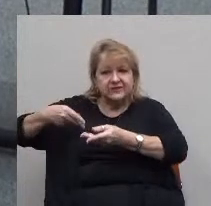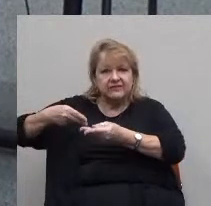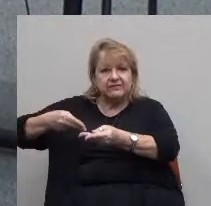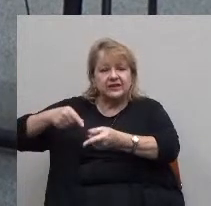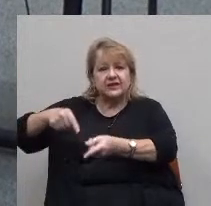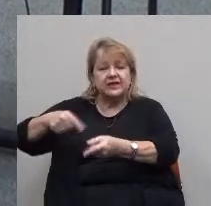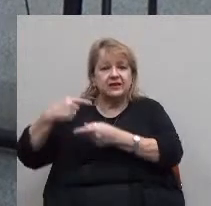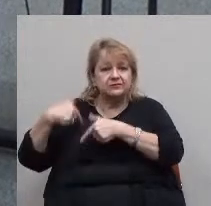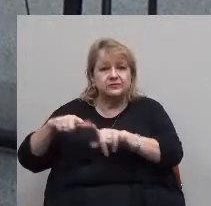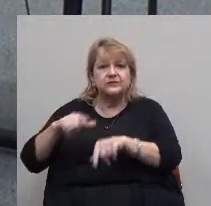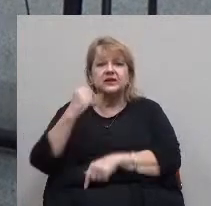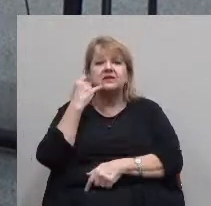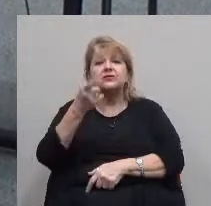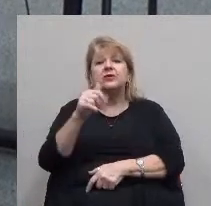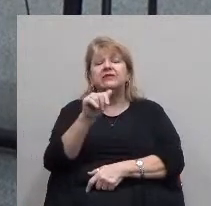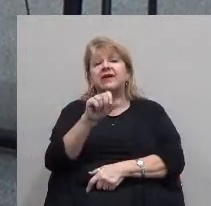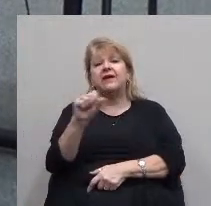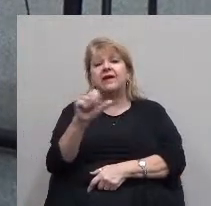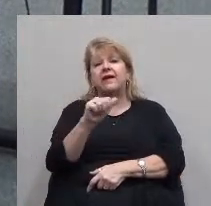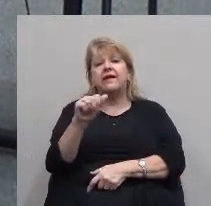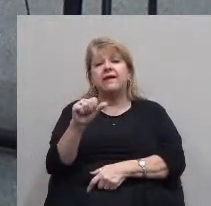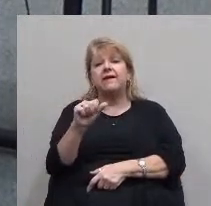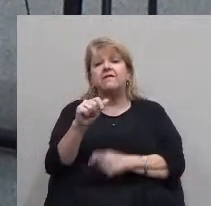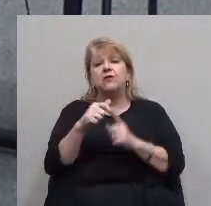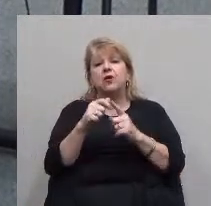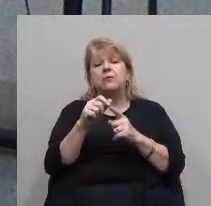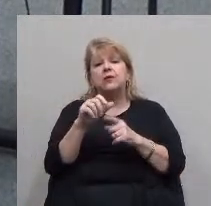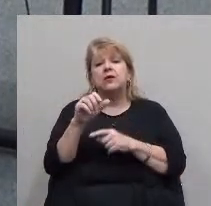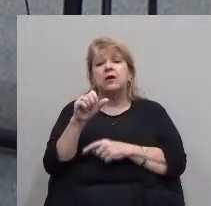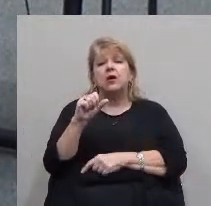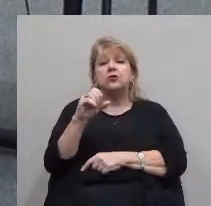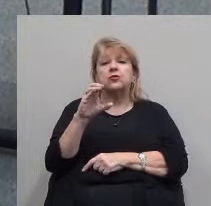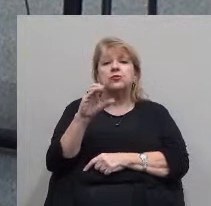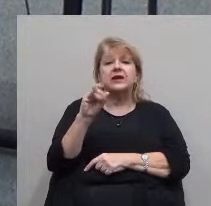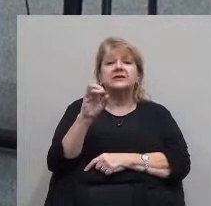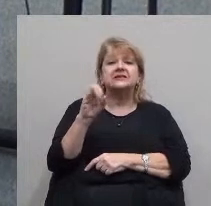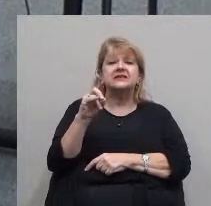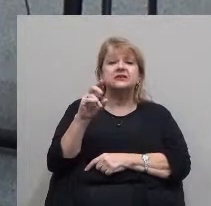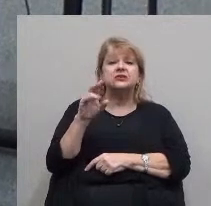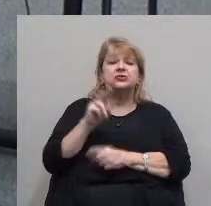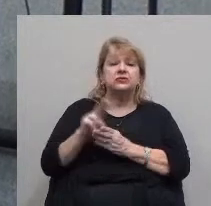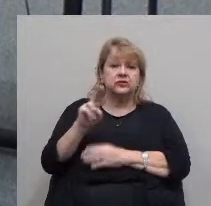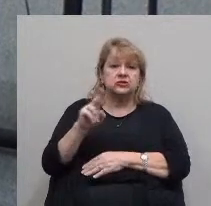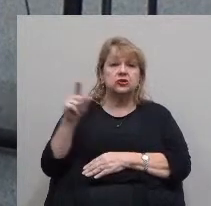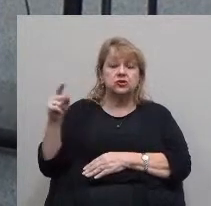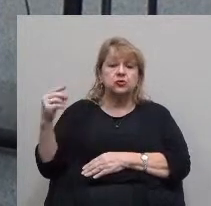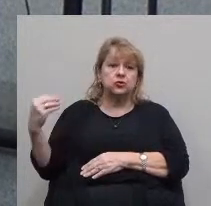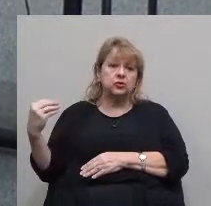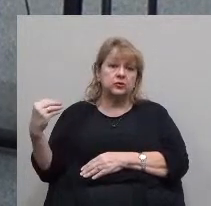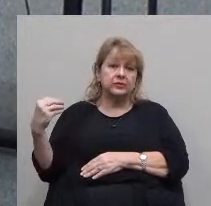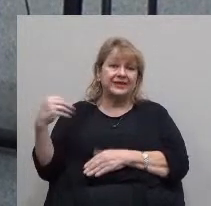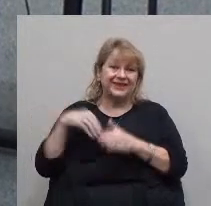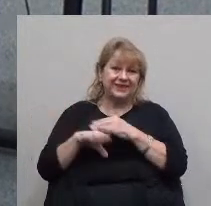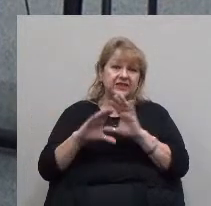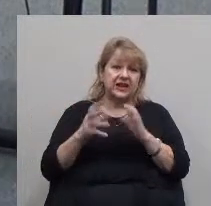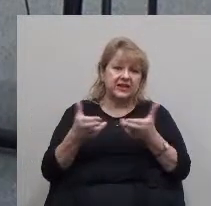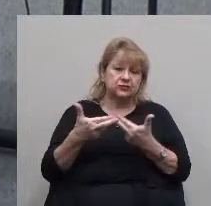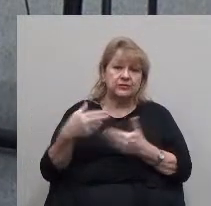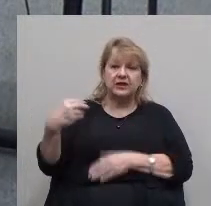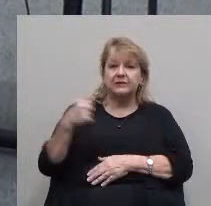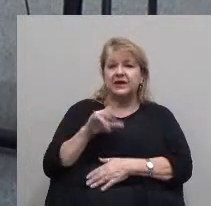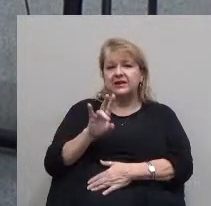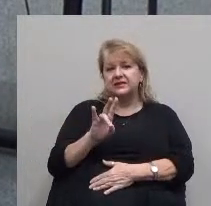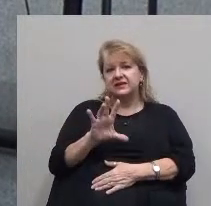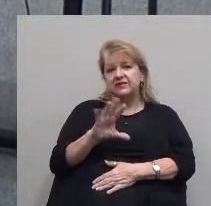have an associate's degree from an accredited university, you would be able to be in the classroom and be paid at 75% of the